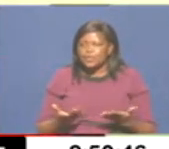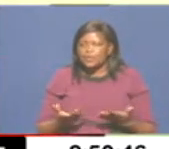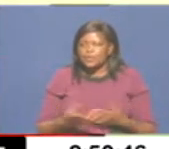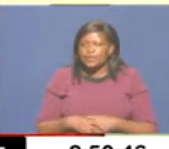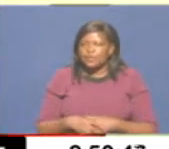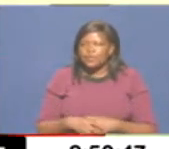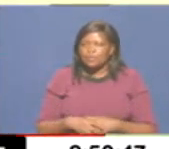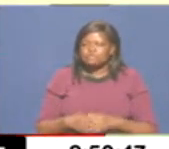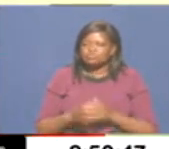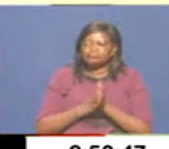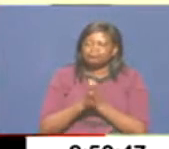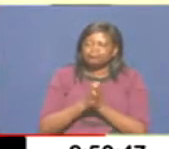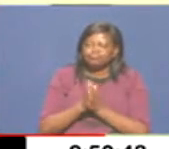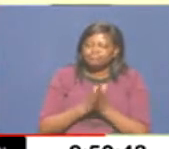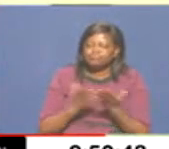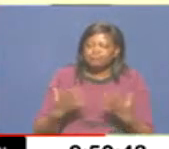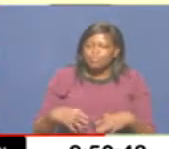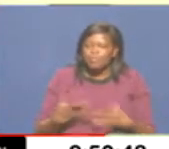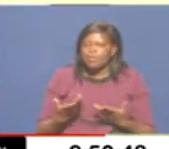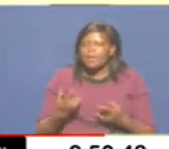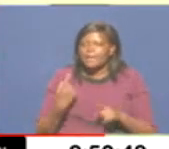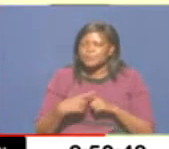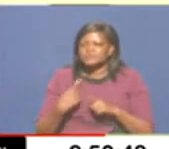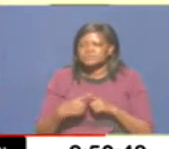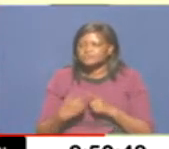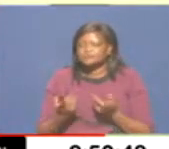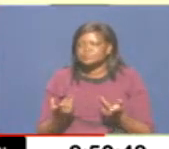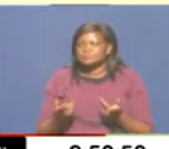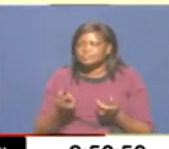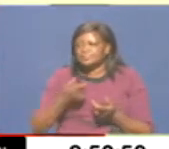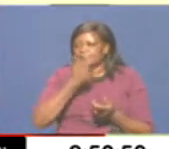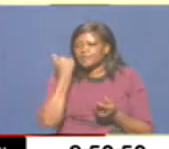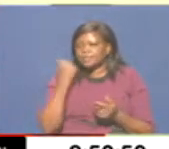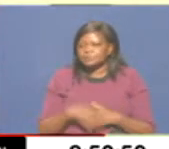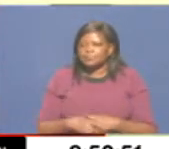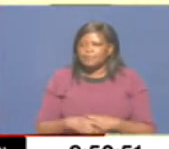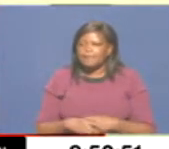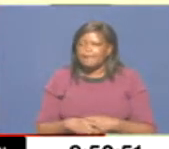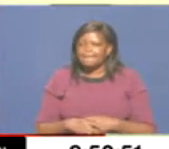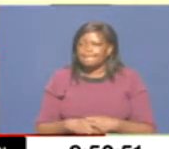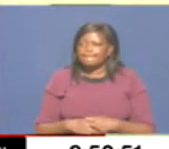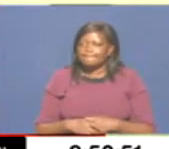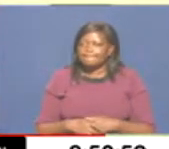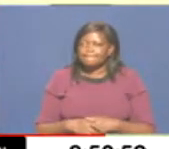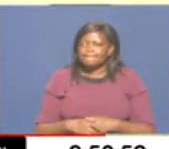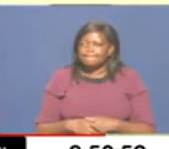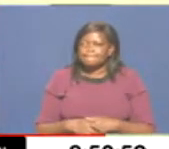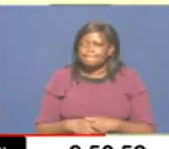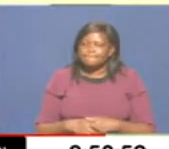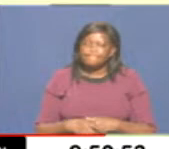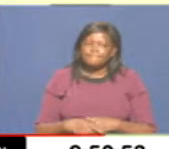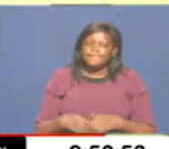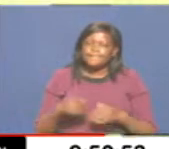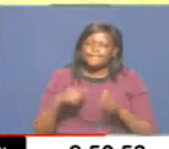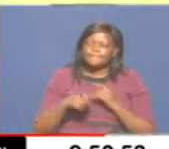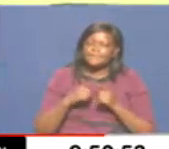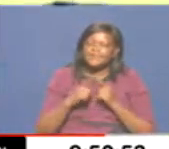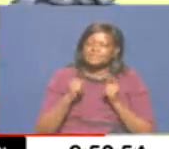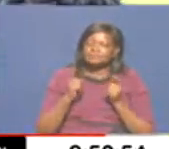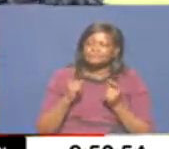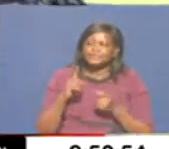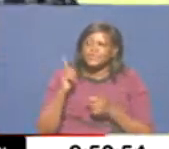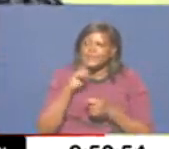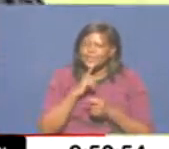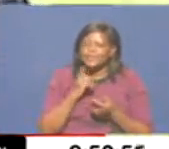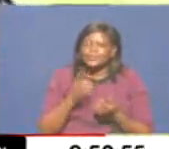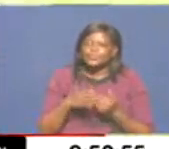motivate watu sana, watu wamekama positive sana kwa sababu tumefungwa home na ni bitter sana kufungwa home. Task